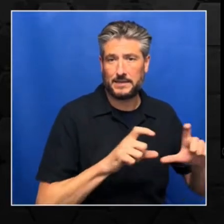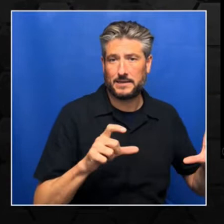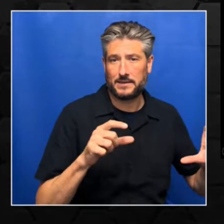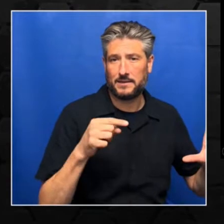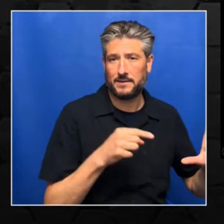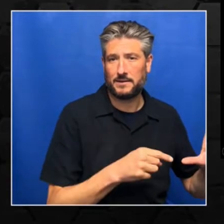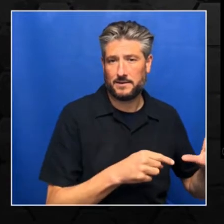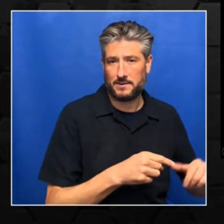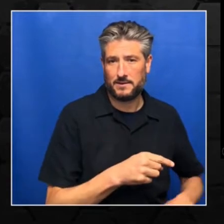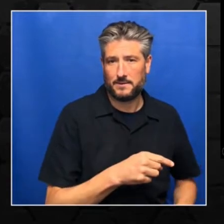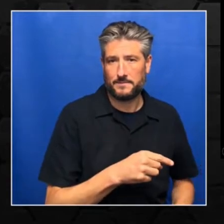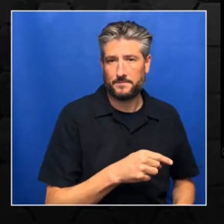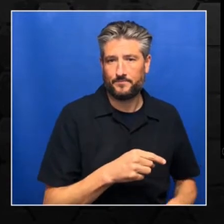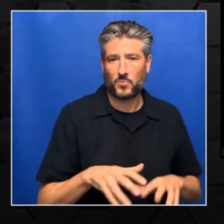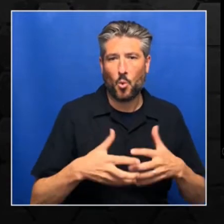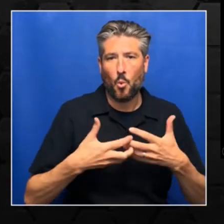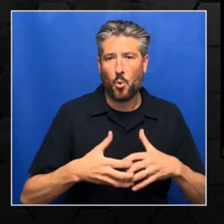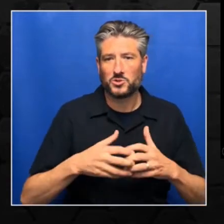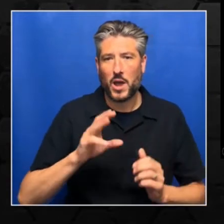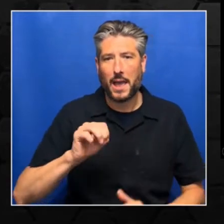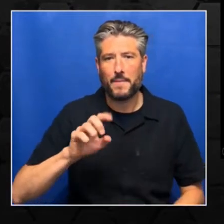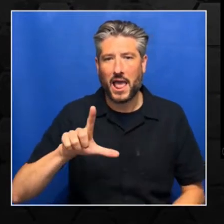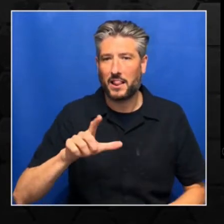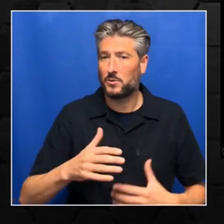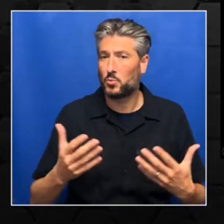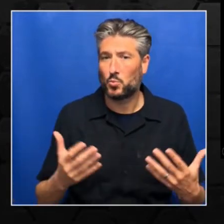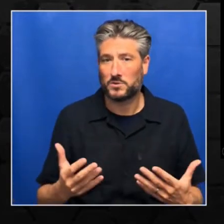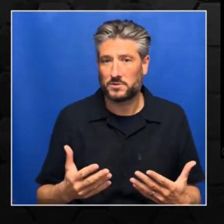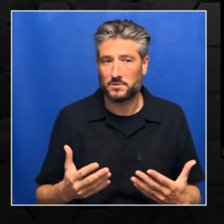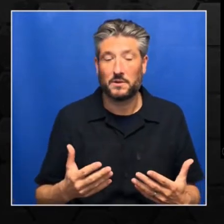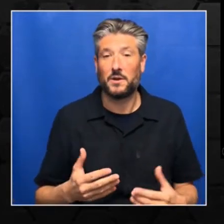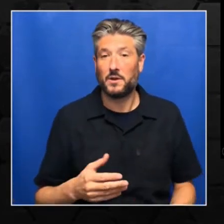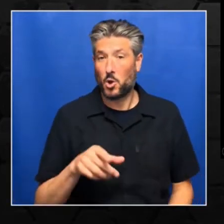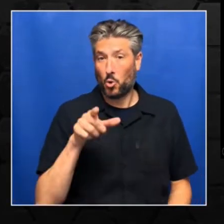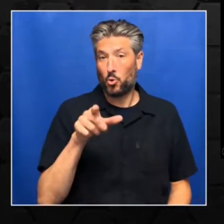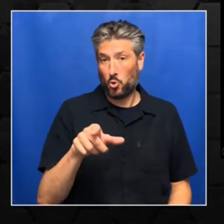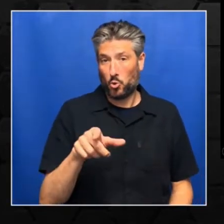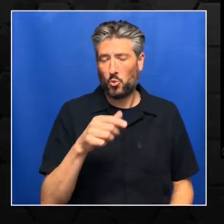works. You just choose your problem, you choose your scenario, and you let